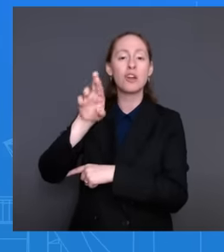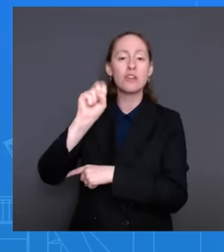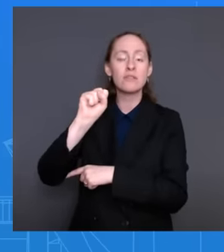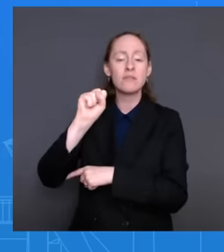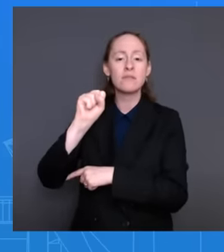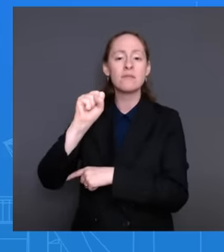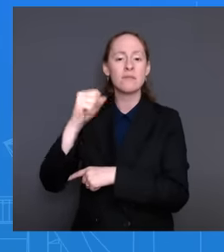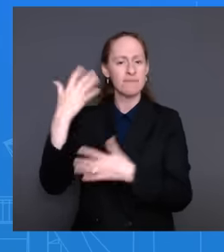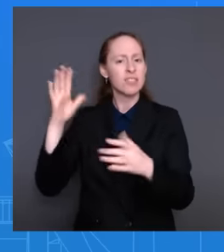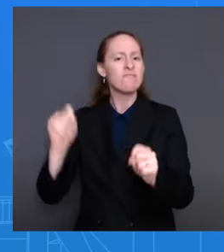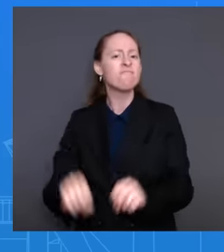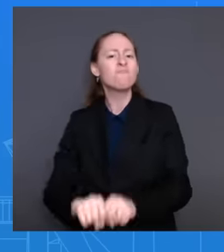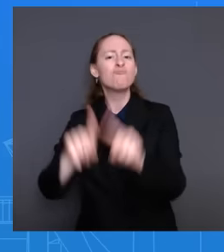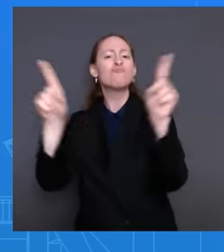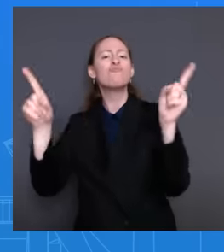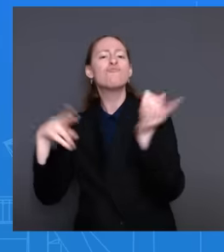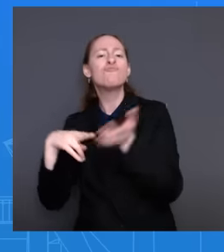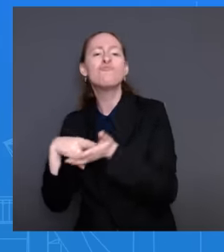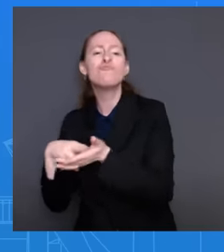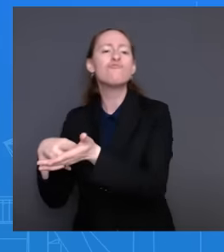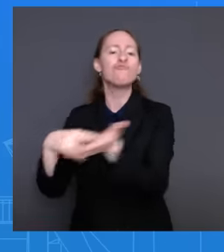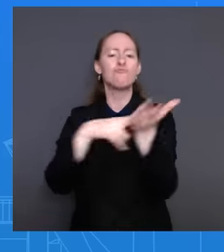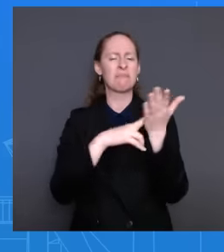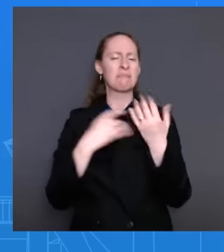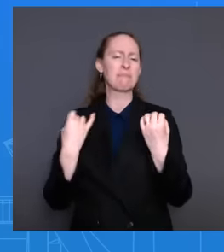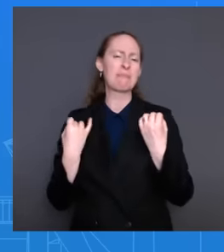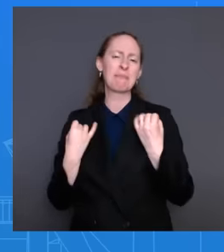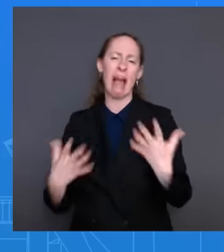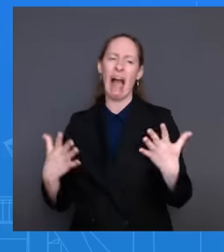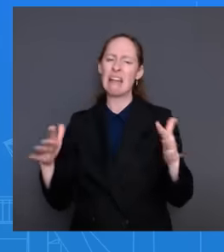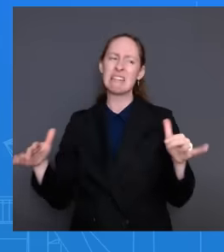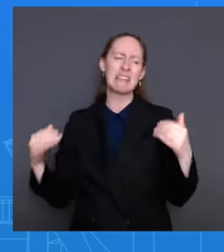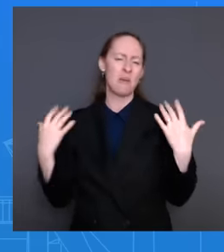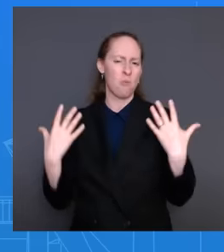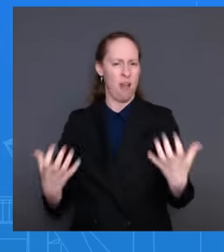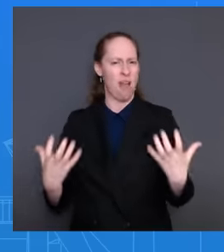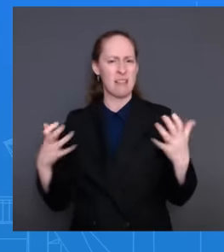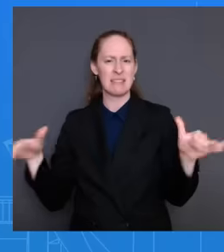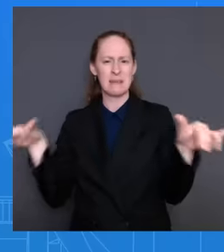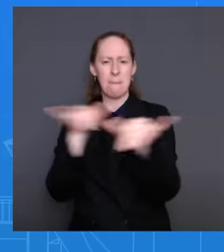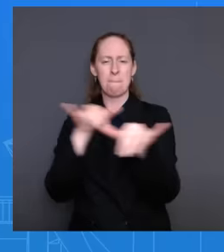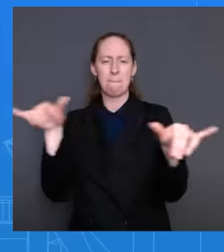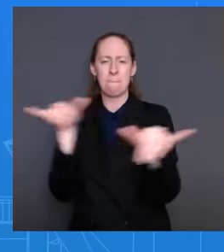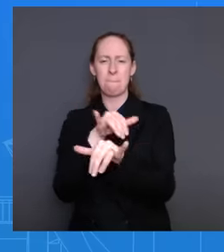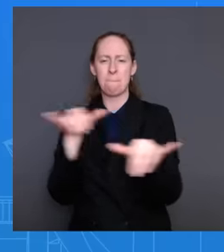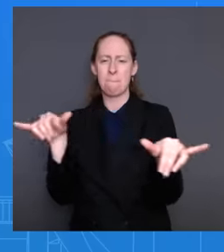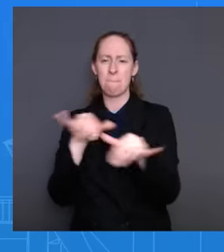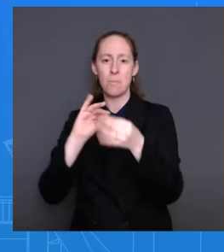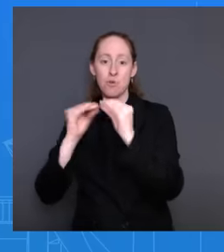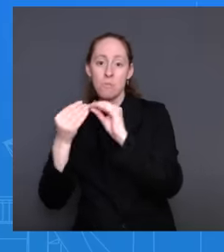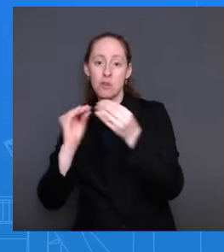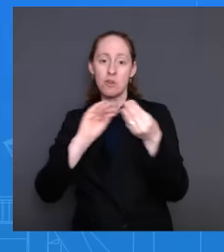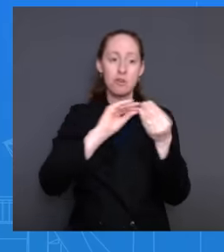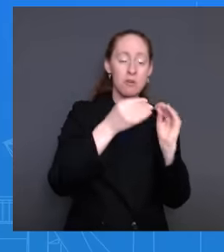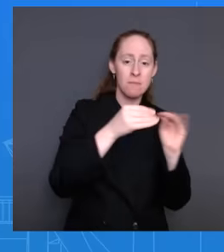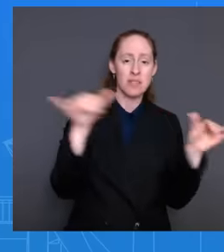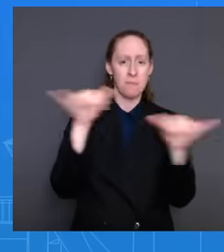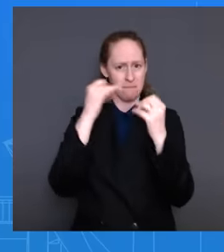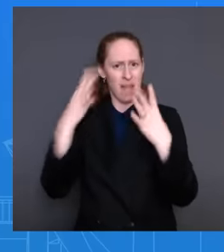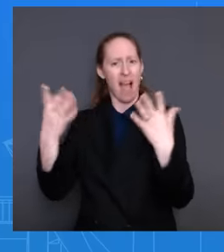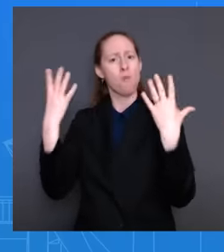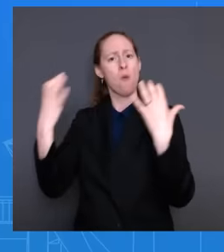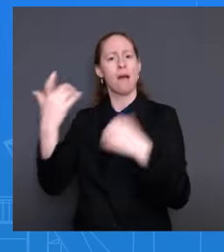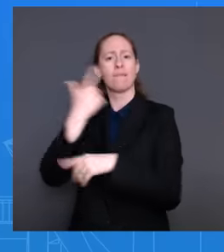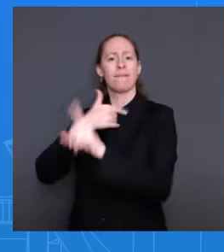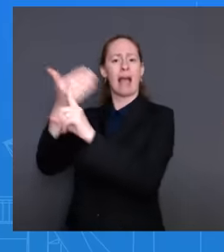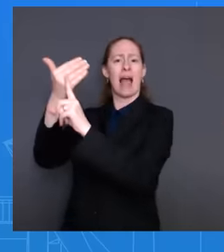sales. 70% support red flag laws. So these are things that if you think about these the senators